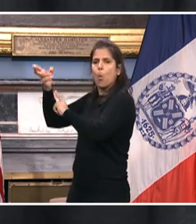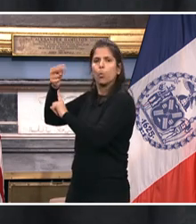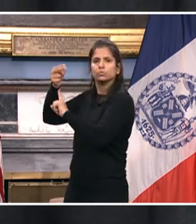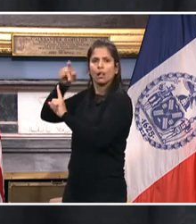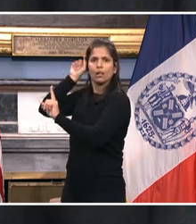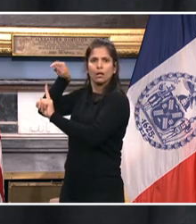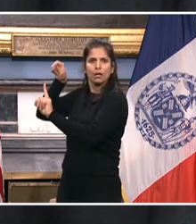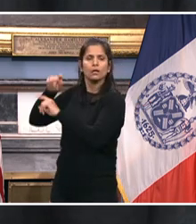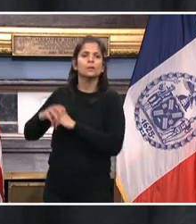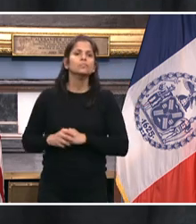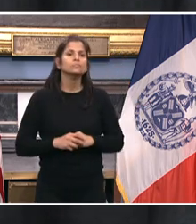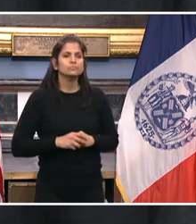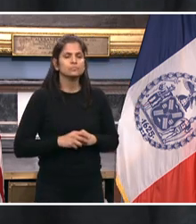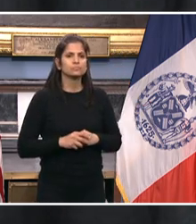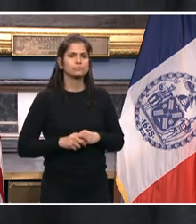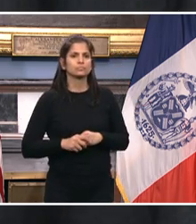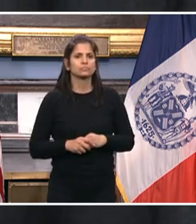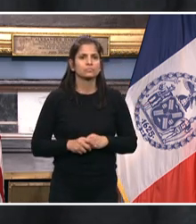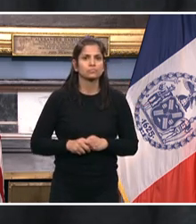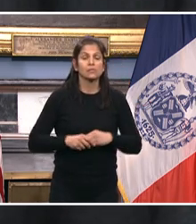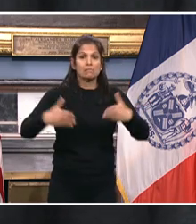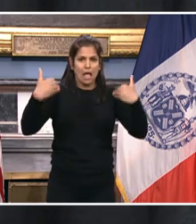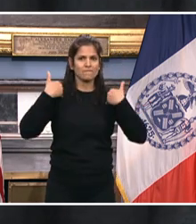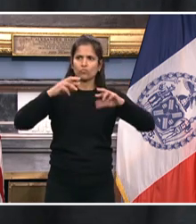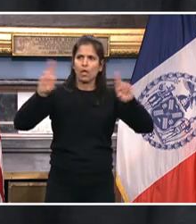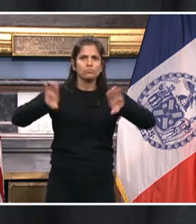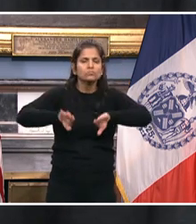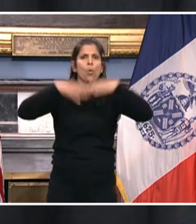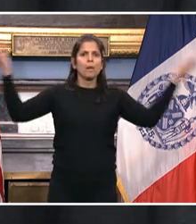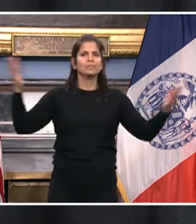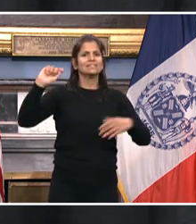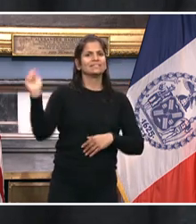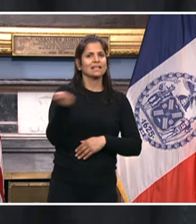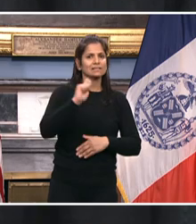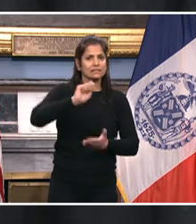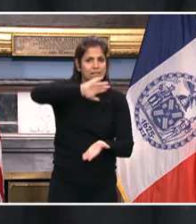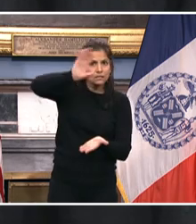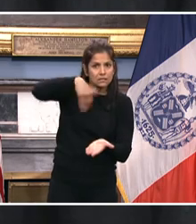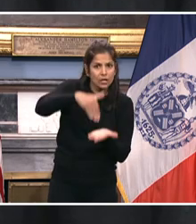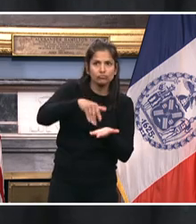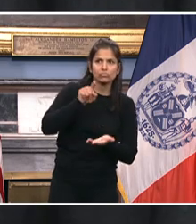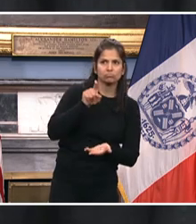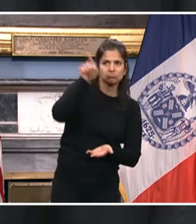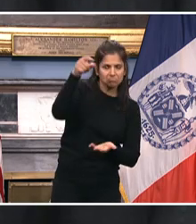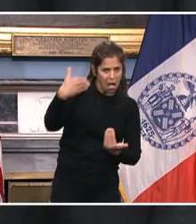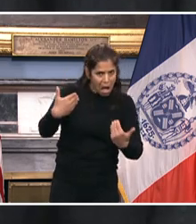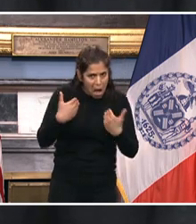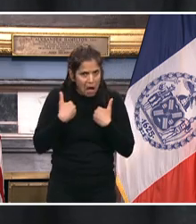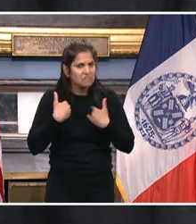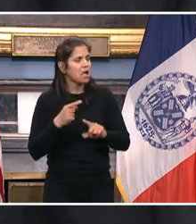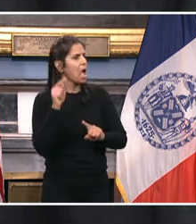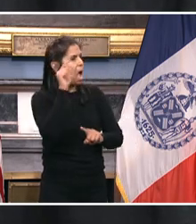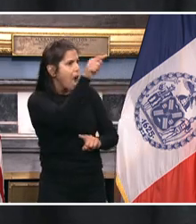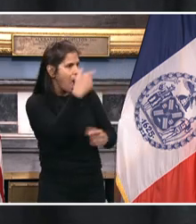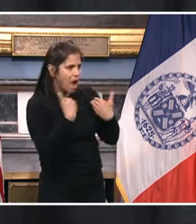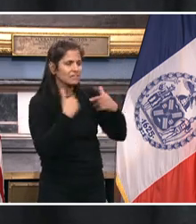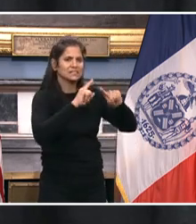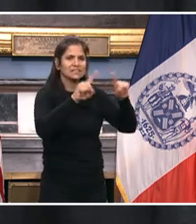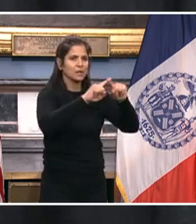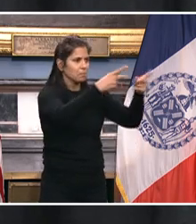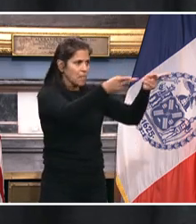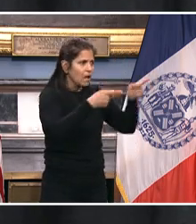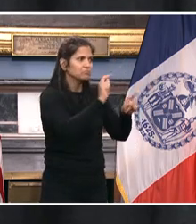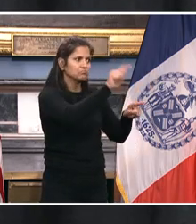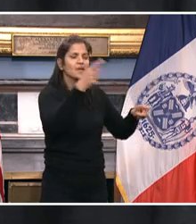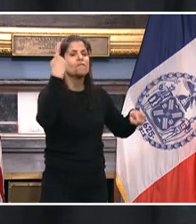much better situation. We're still weeks away from being able to do that wide scale. Okay, please go ahead, Deanne. Just so you know, for today, we had just